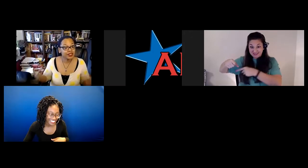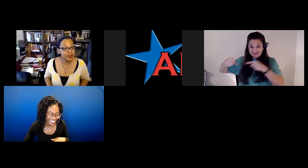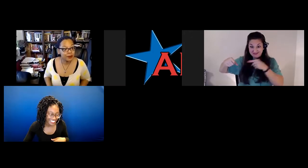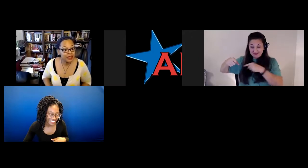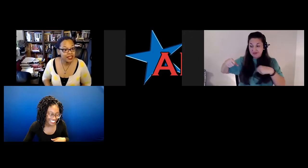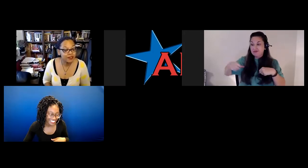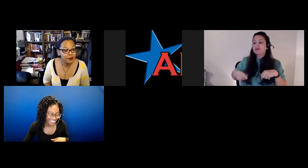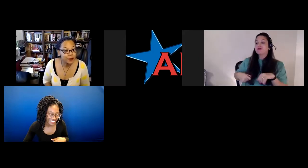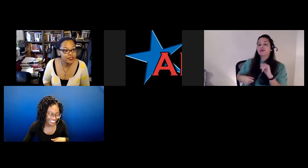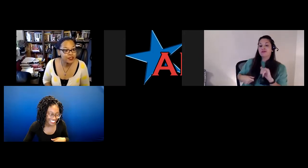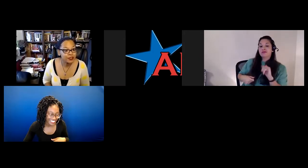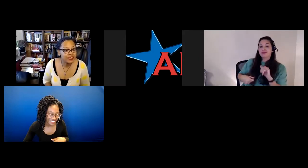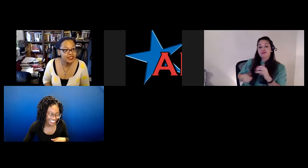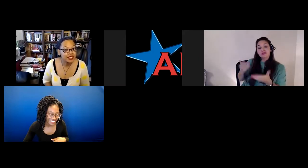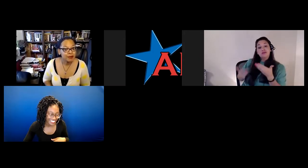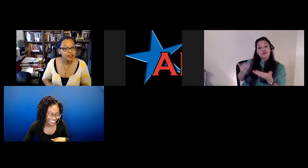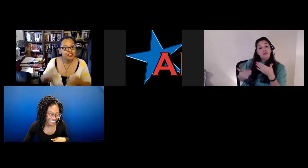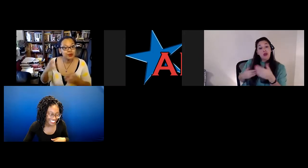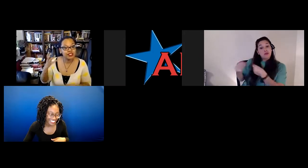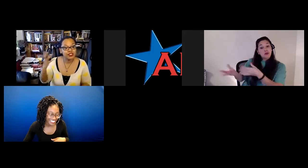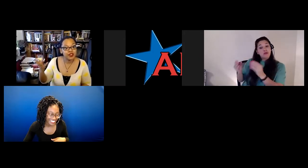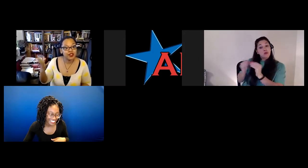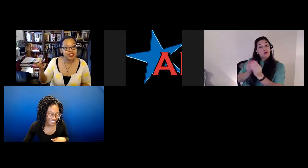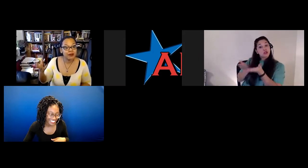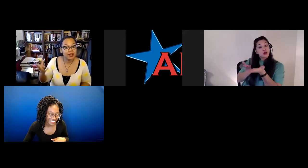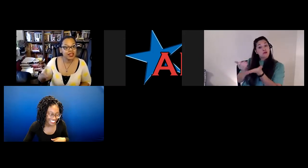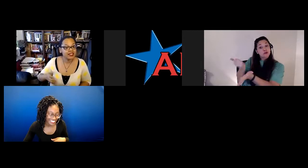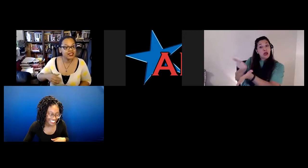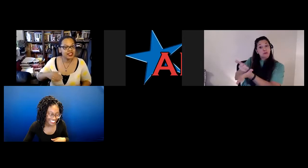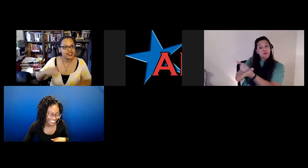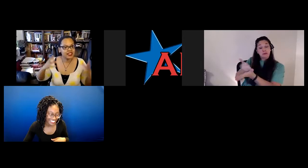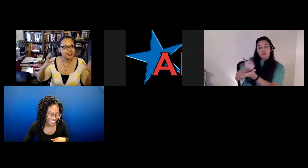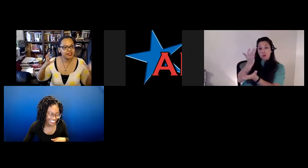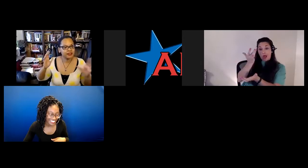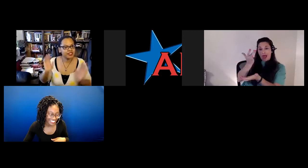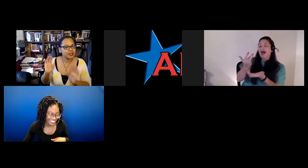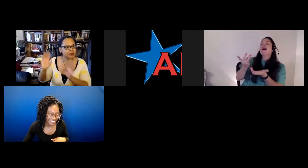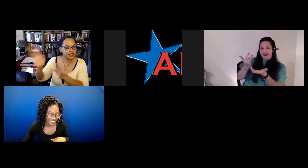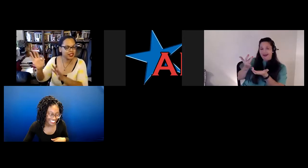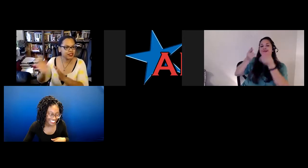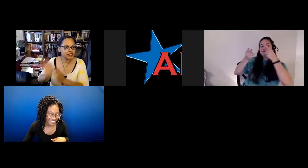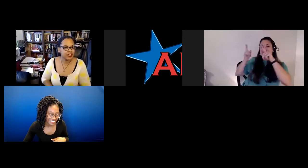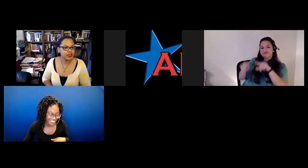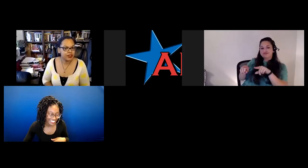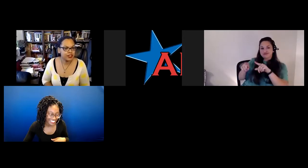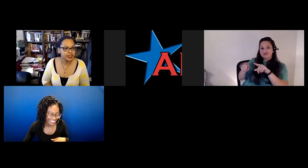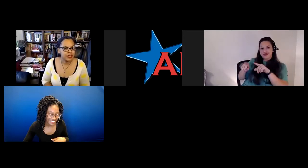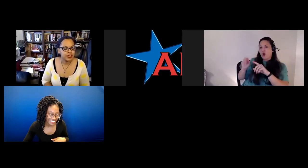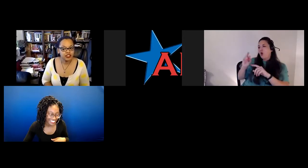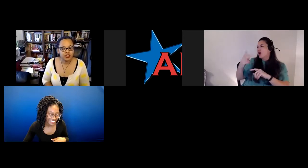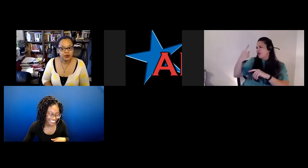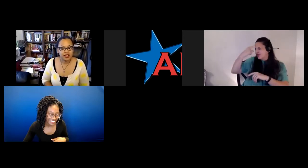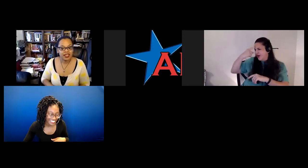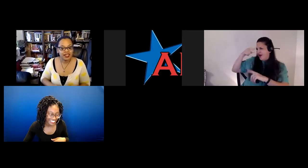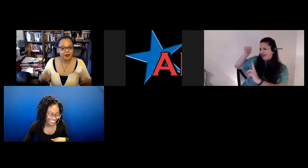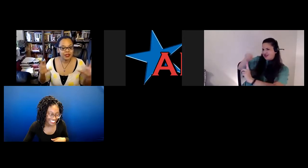acknowledge that we might give them worse service because we saw them as something else than they are.